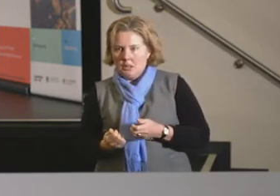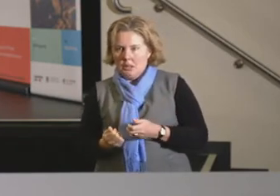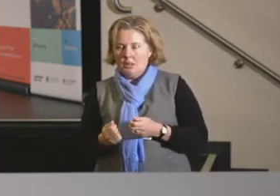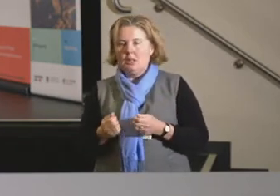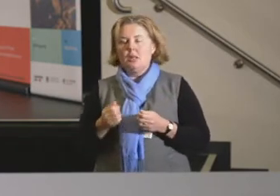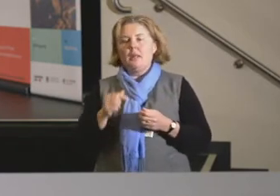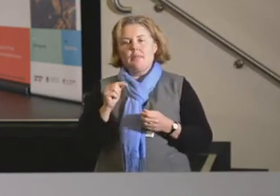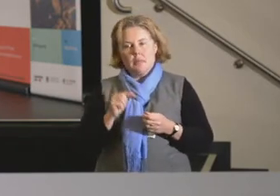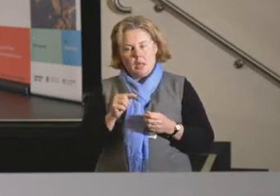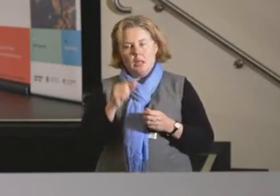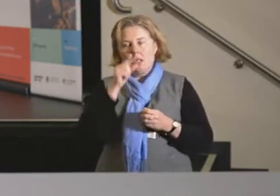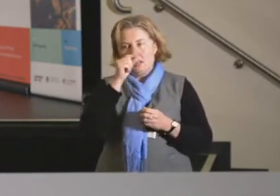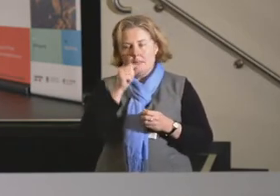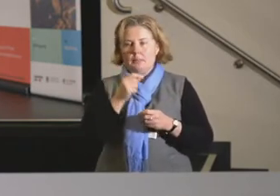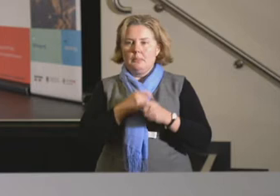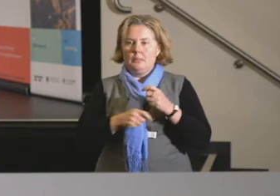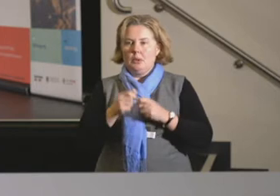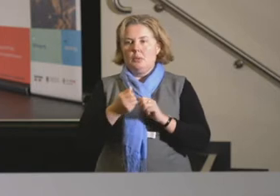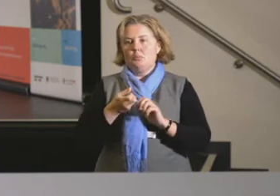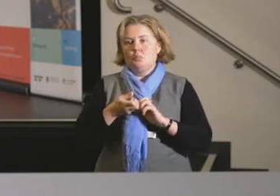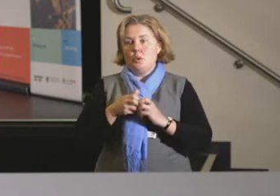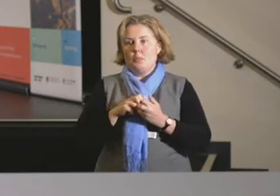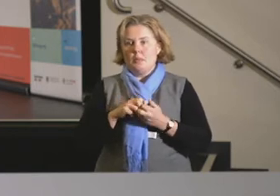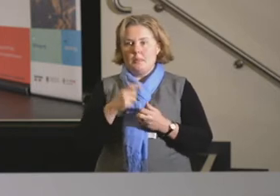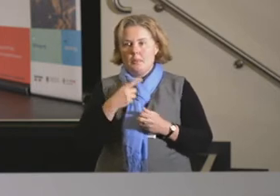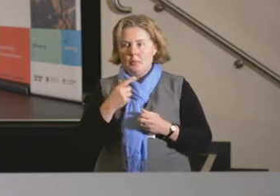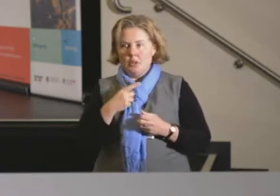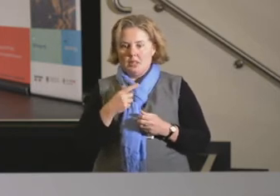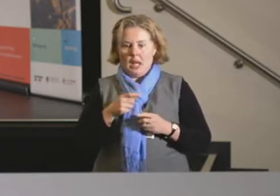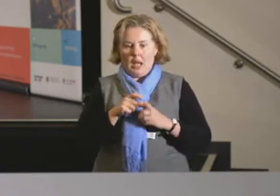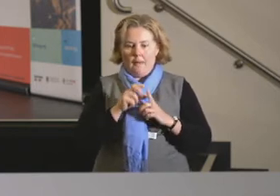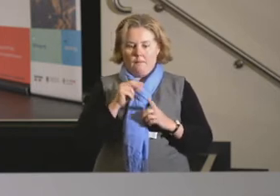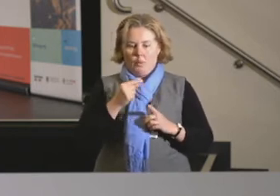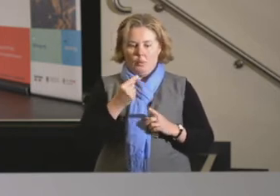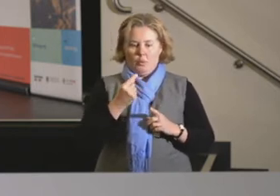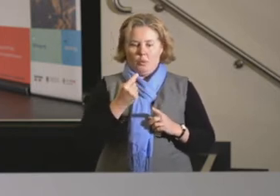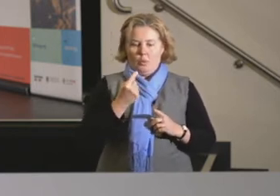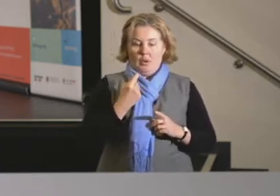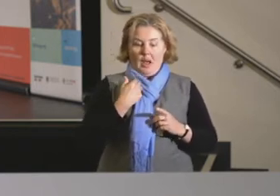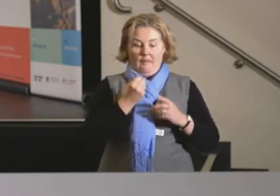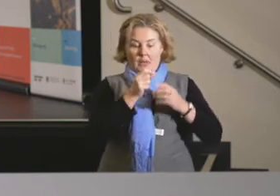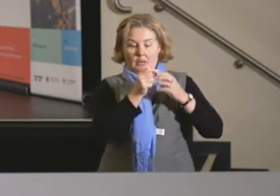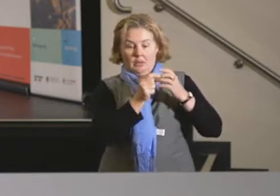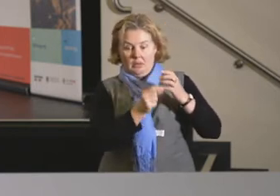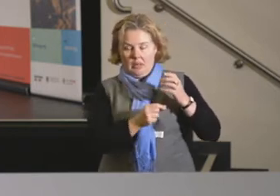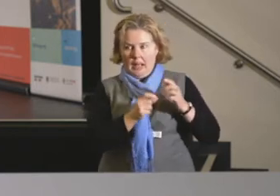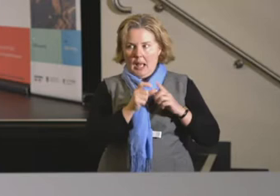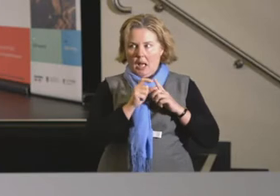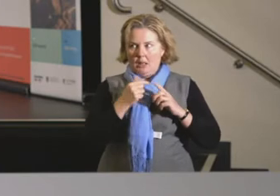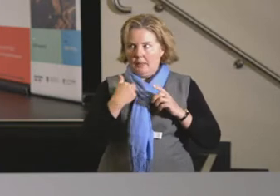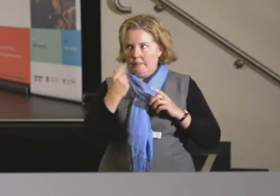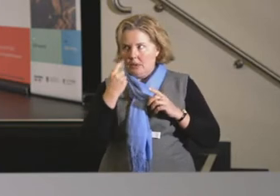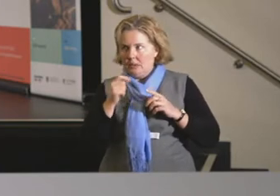And that's a problem for our, because it impacts our ability to speak with a more unified voice and to advocate collectively to affect